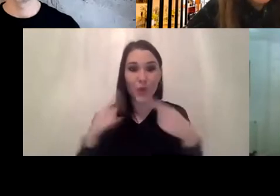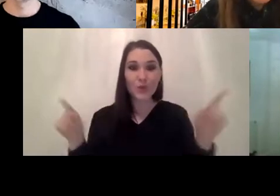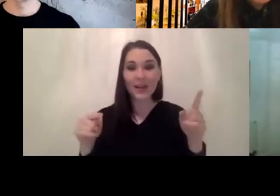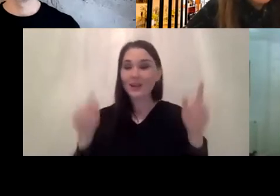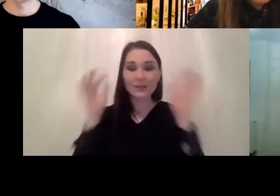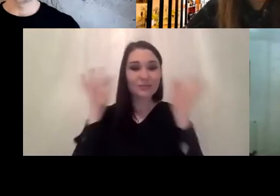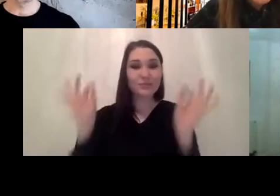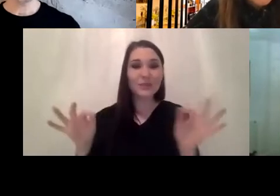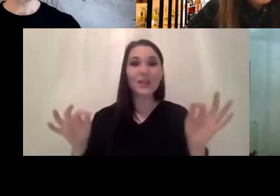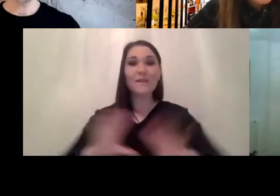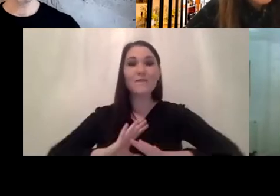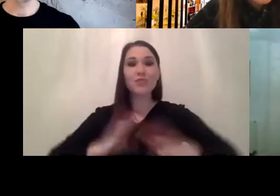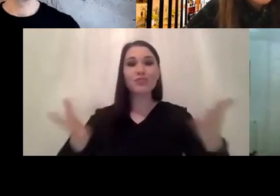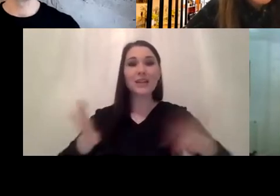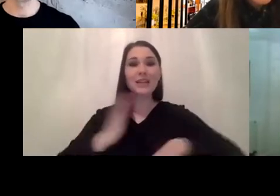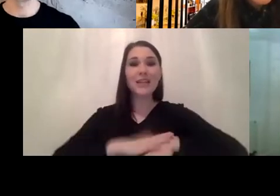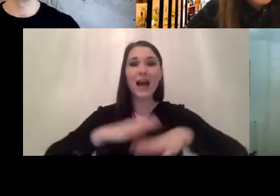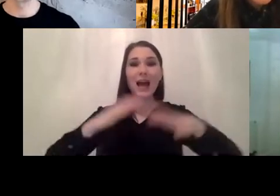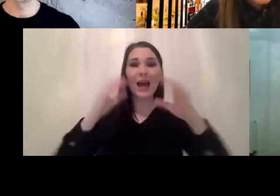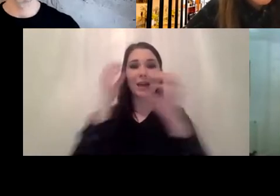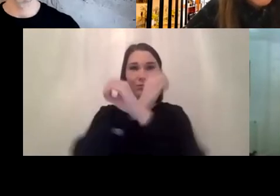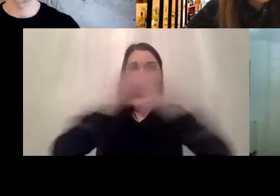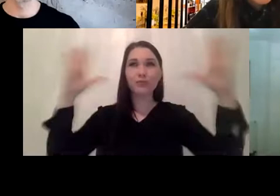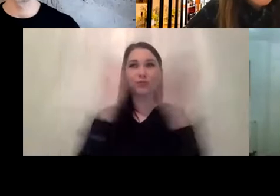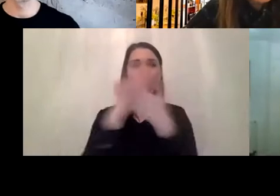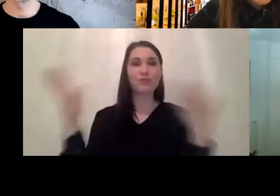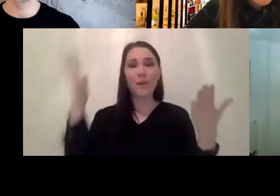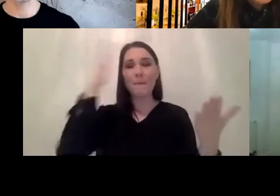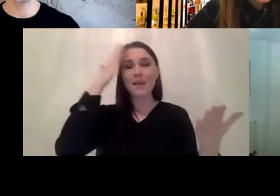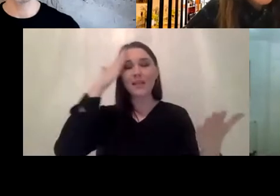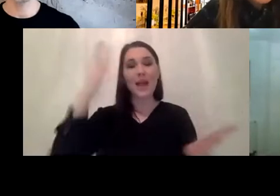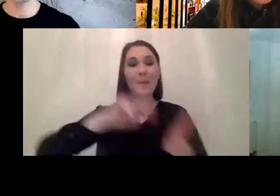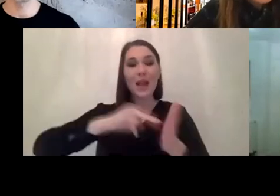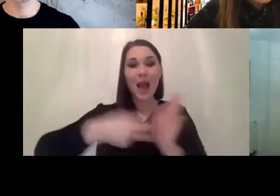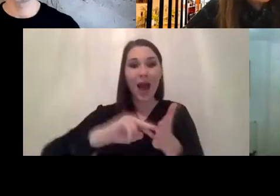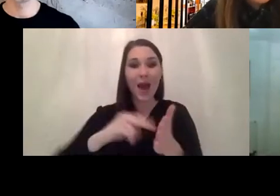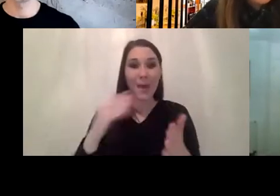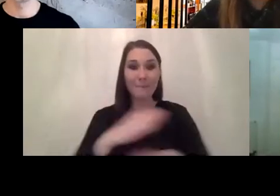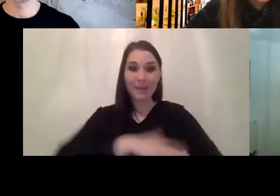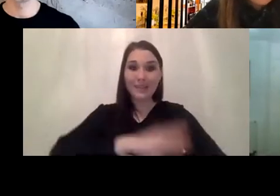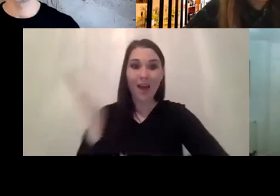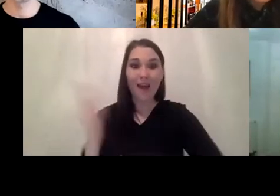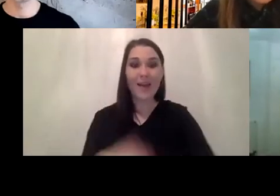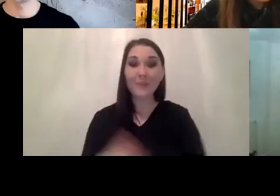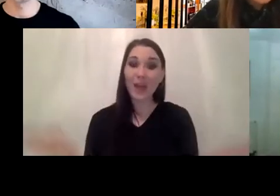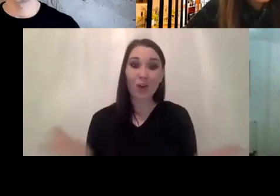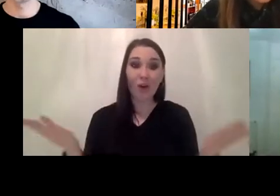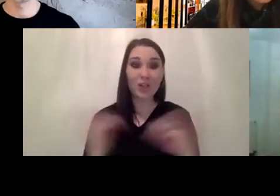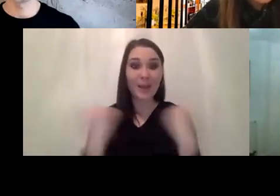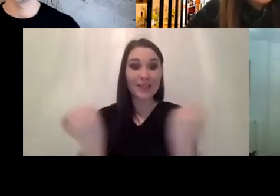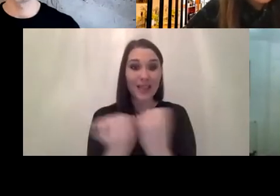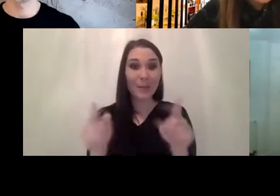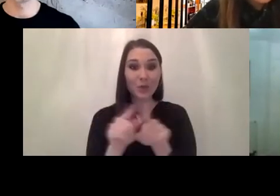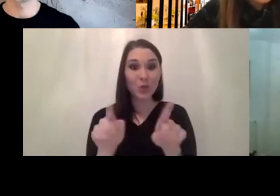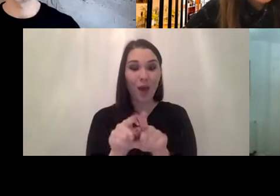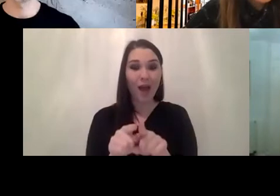for me to sort of think and sort of, I guess, mentally plan my day ahead as well. And I really encourage my team to do that as well. When